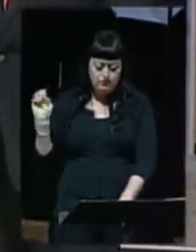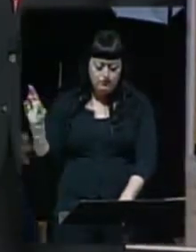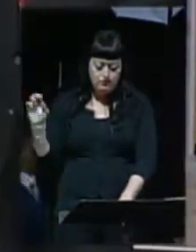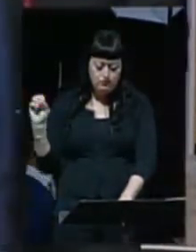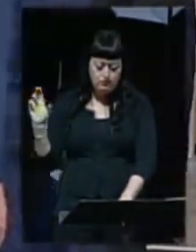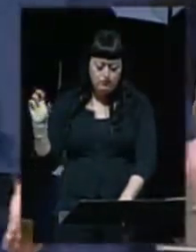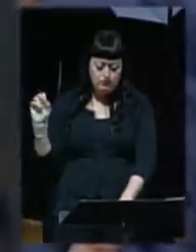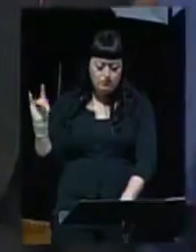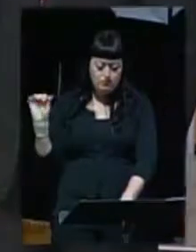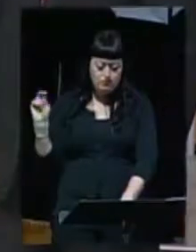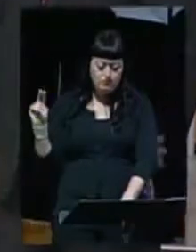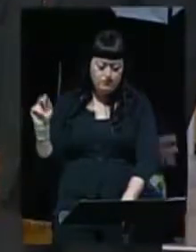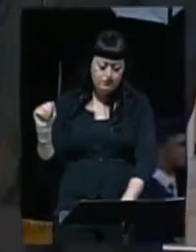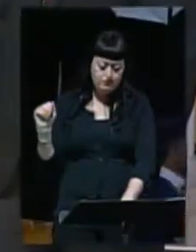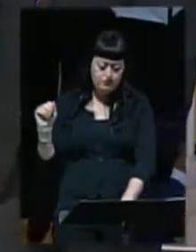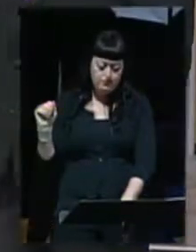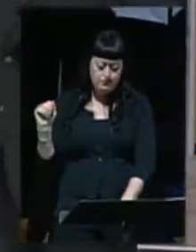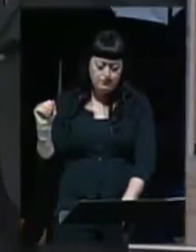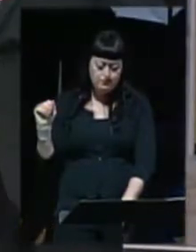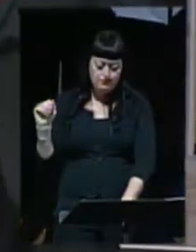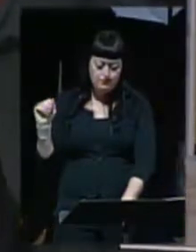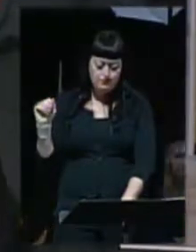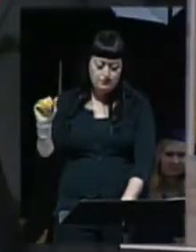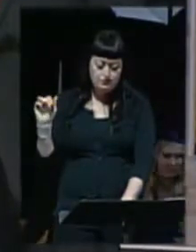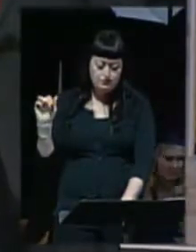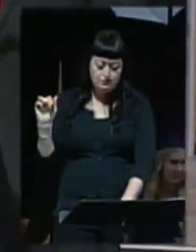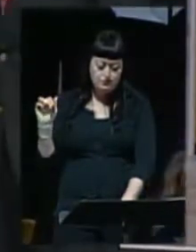Tanner Carlson.